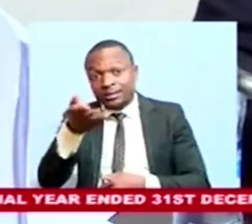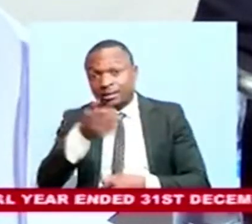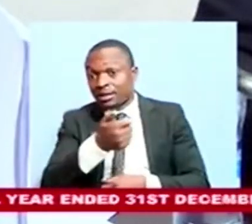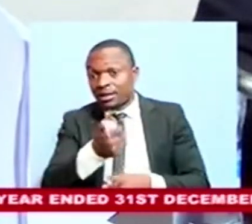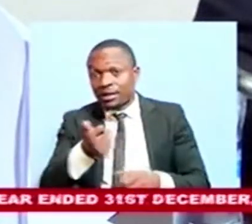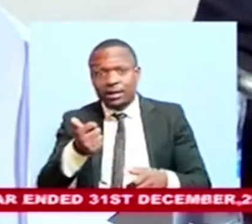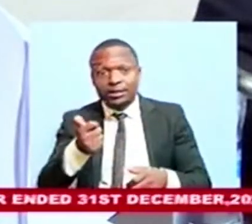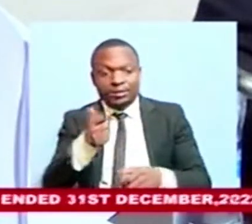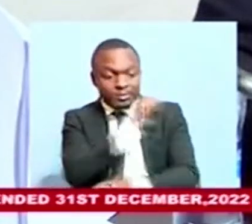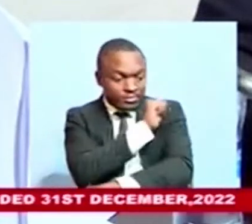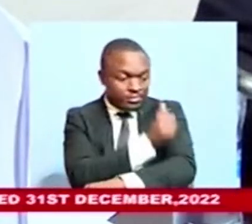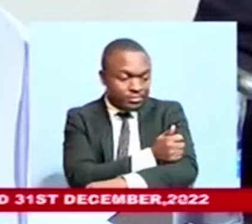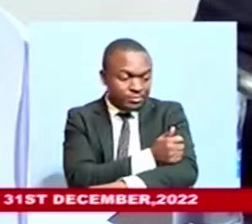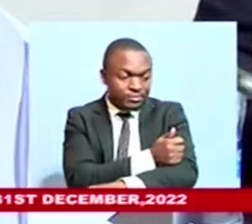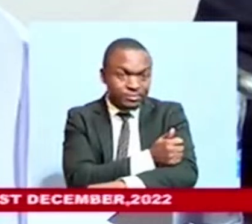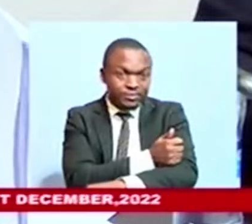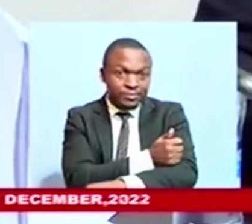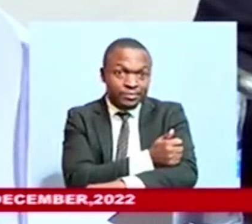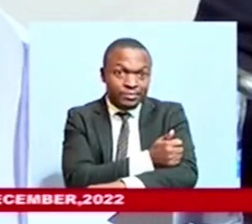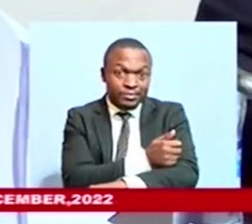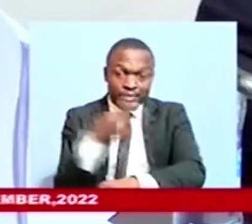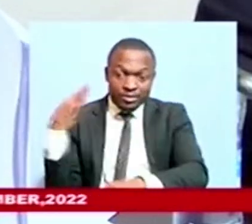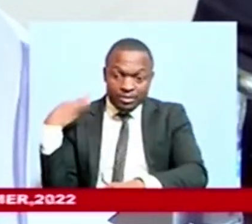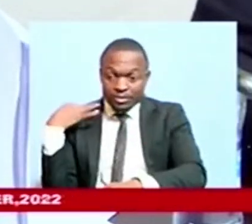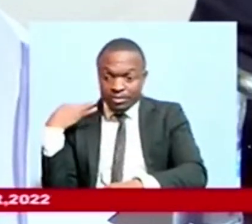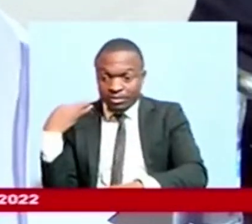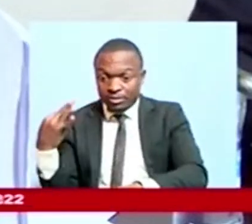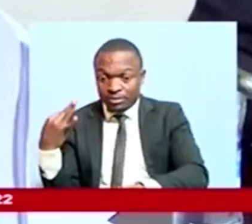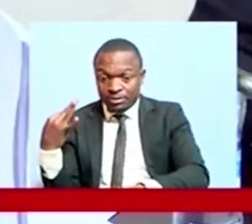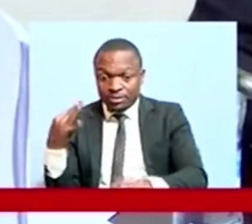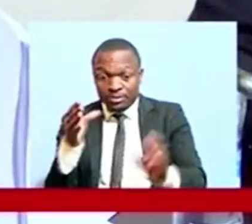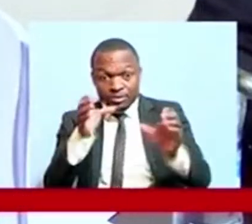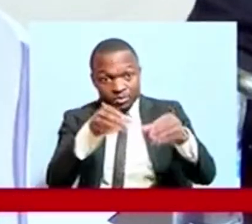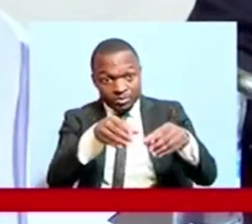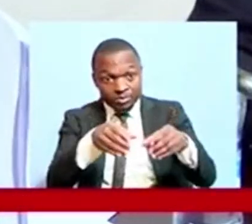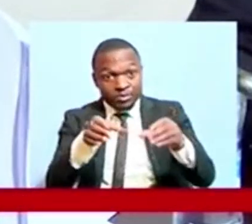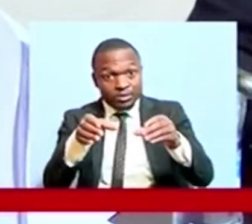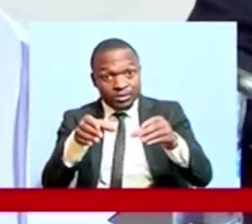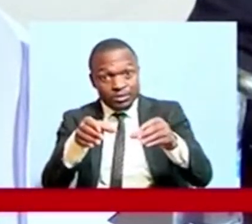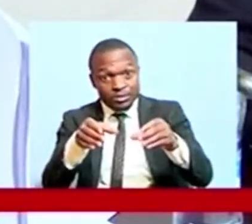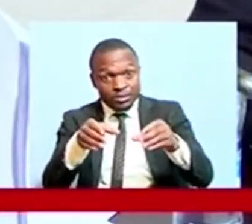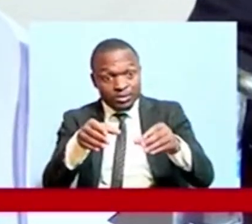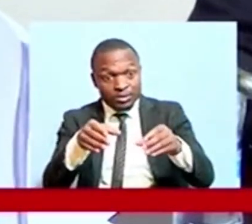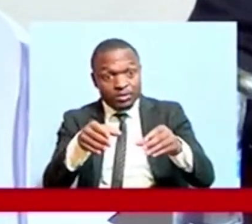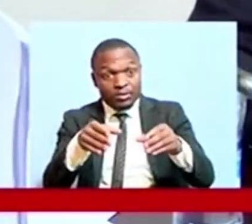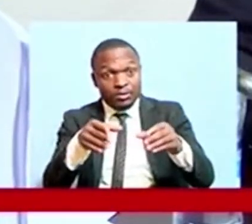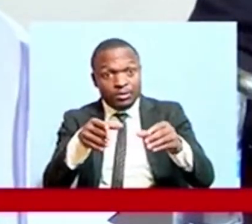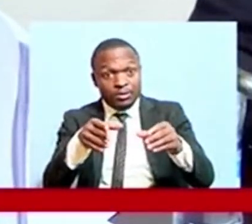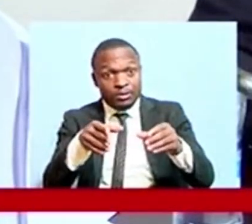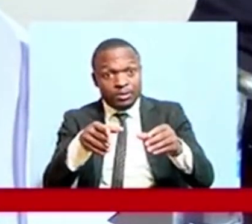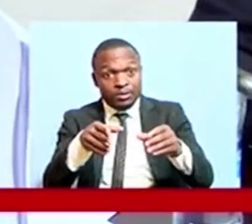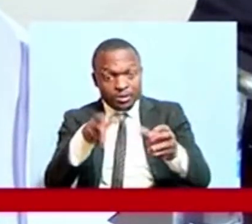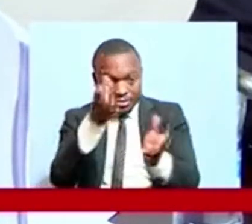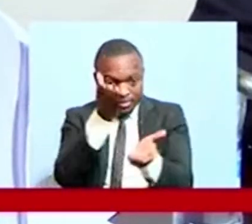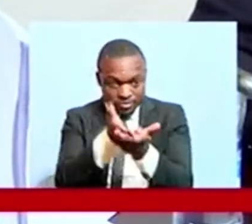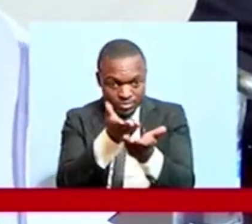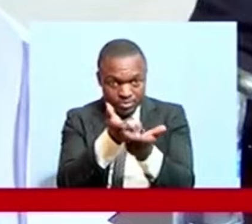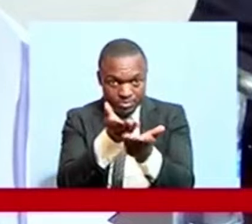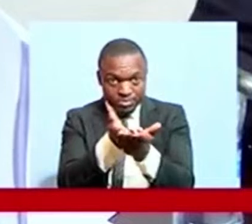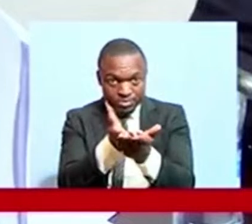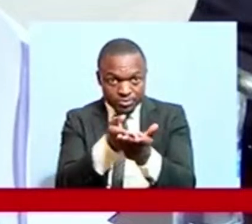authority application from the clubs to seek change of business